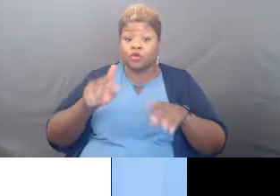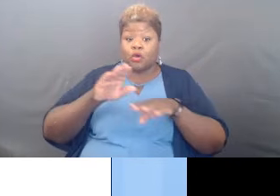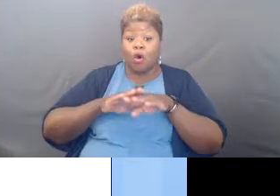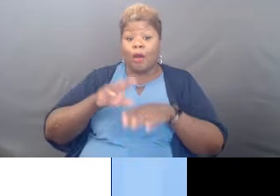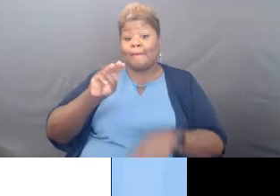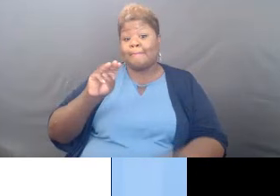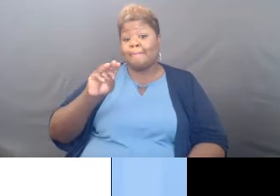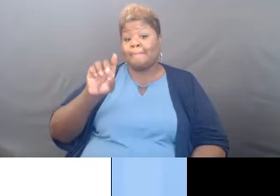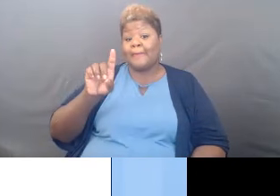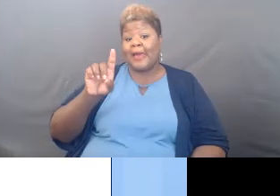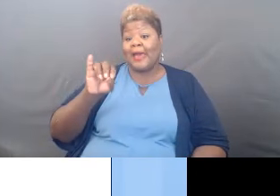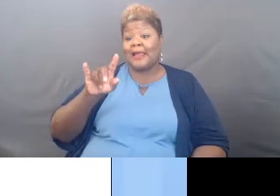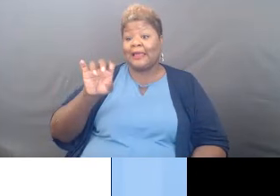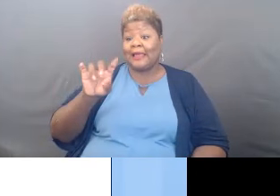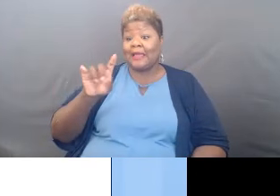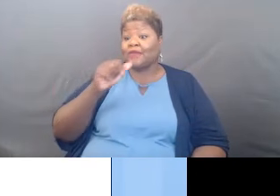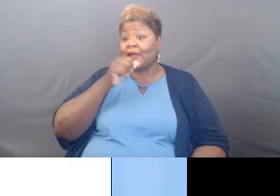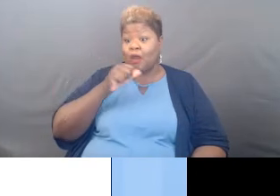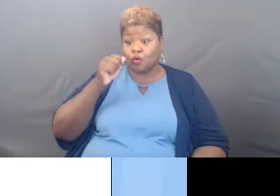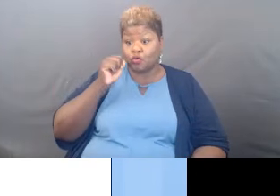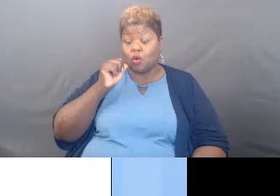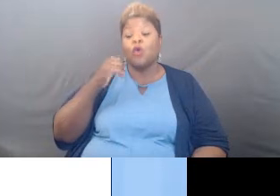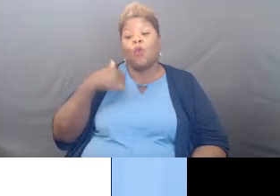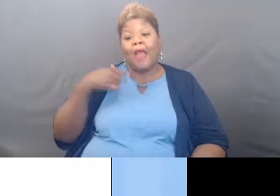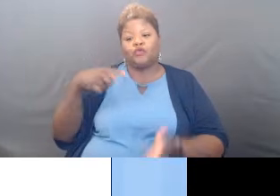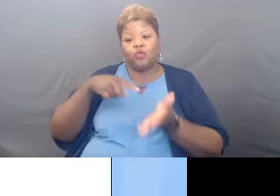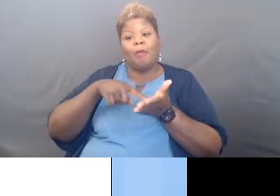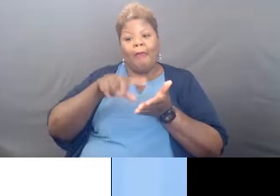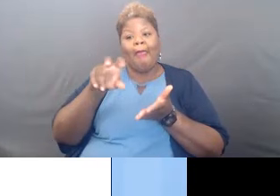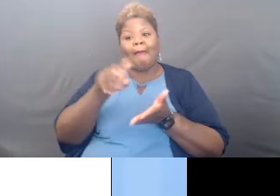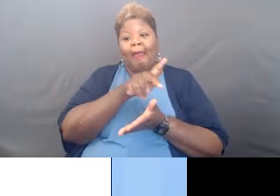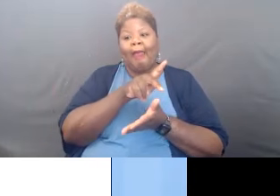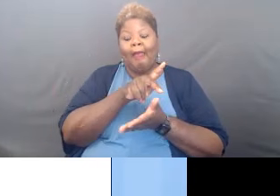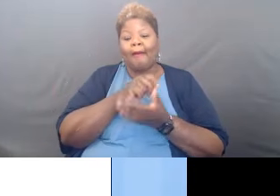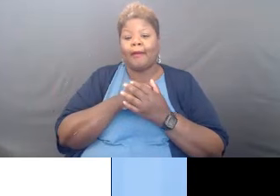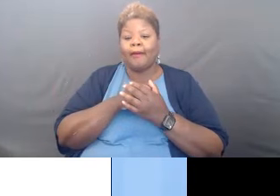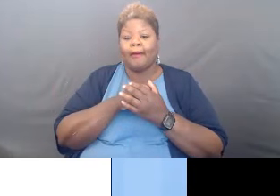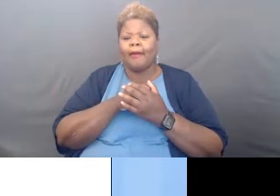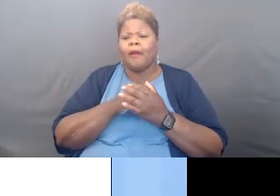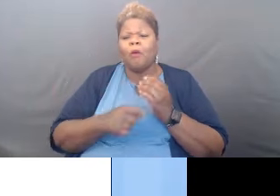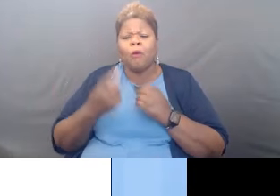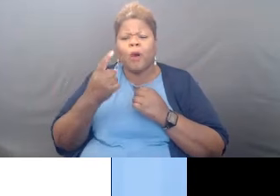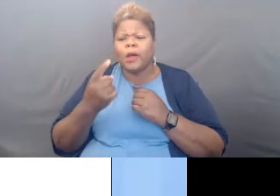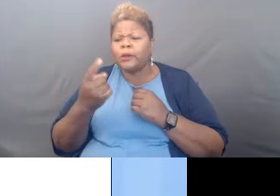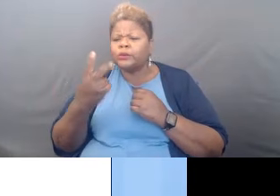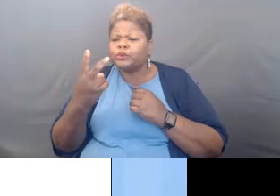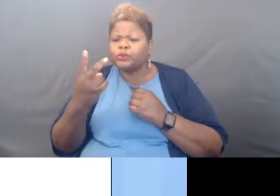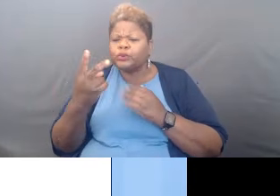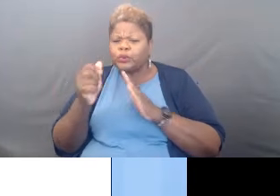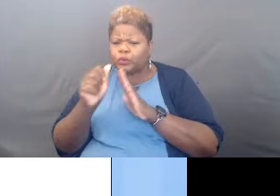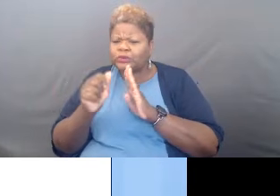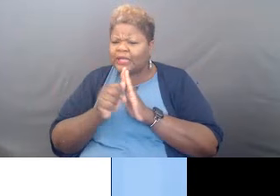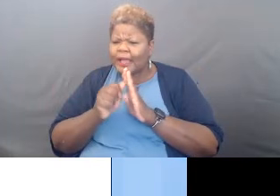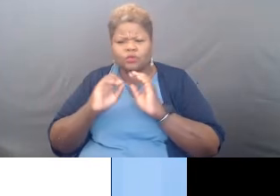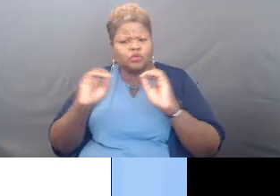state of Arizona, there is a Medicaid payback. I want to say there's some, or maybe one or two states out there with ABLE programs where there is